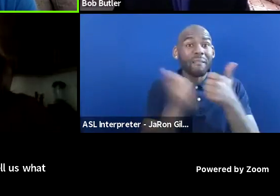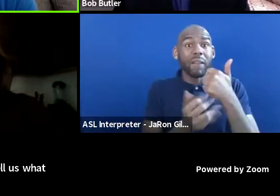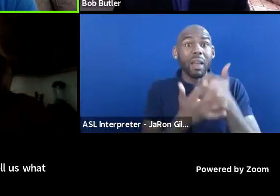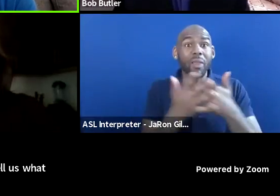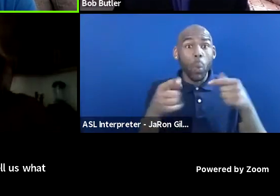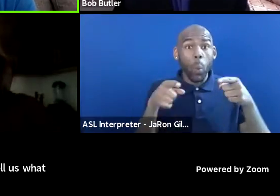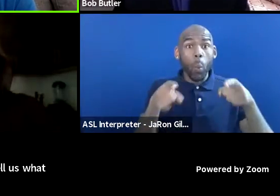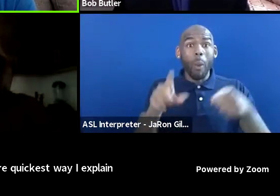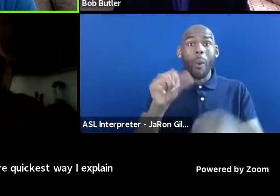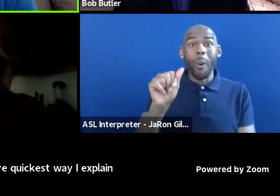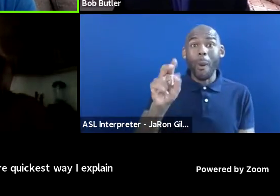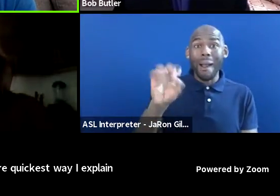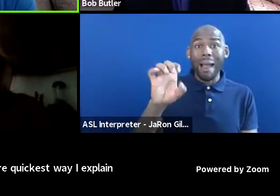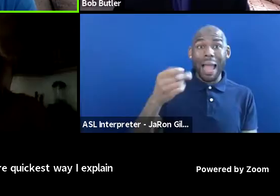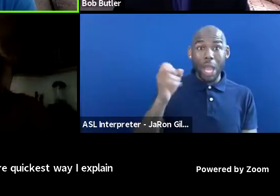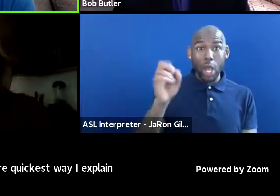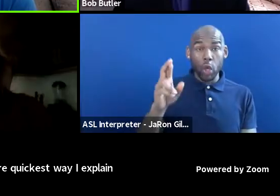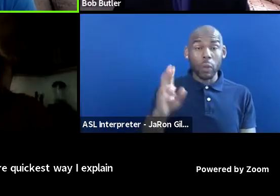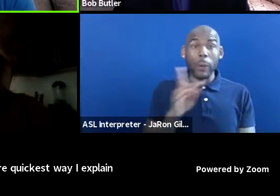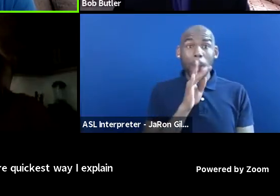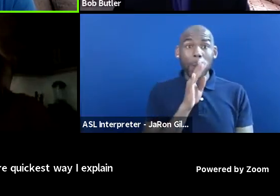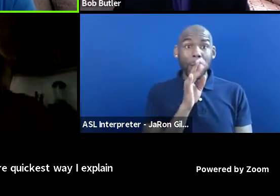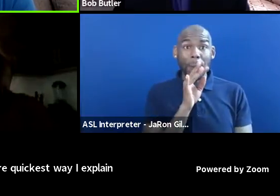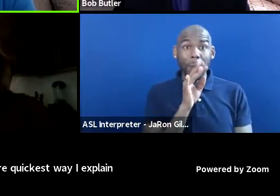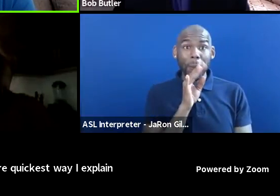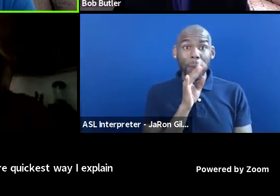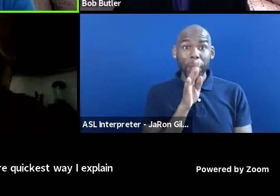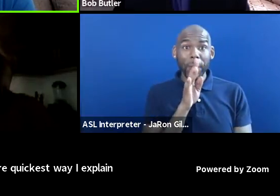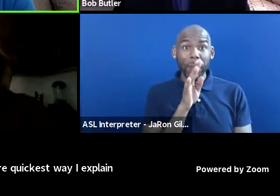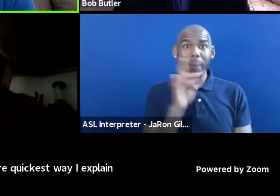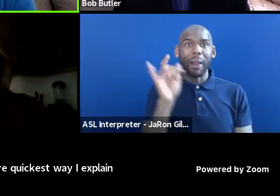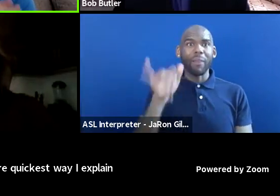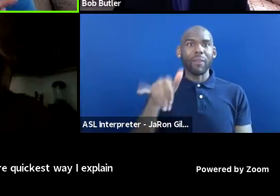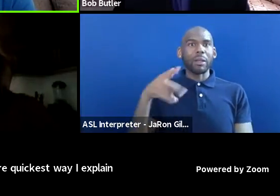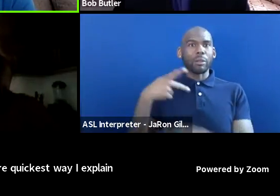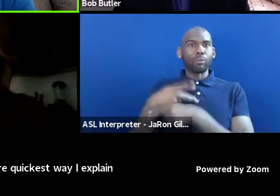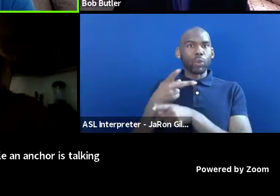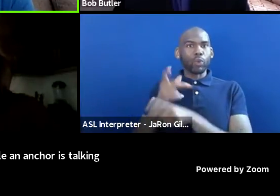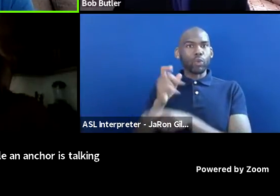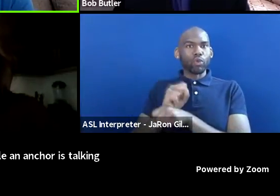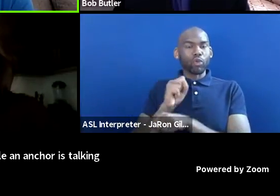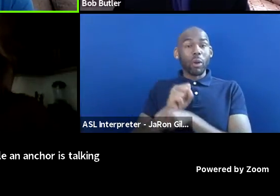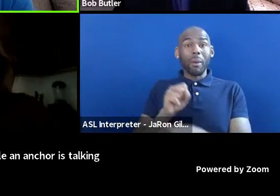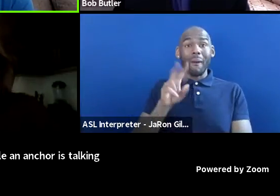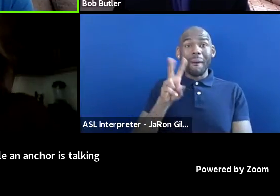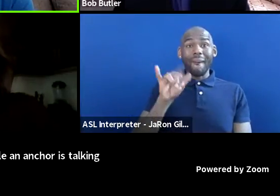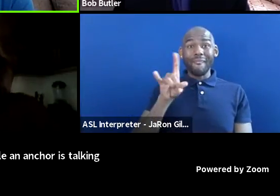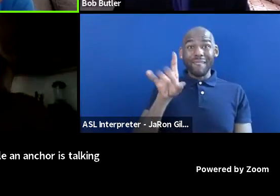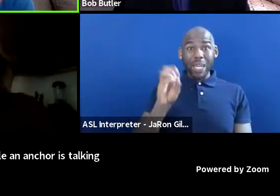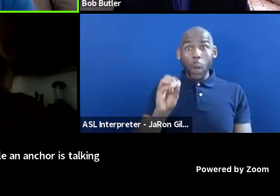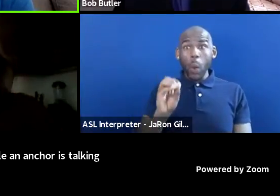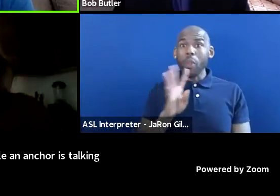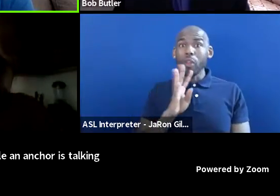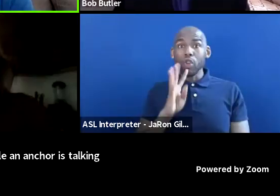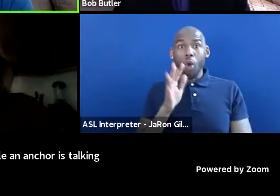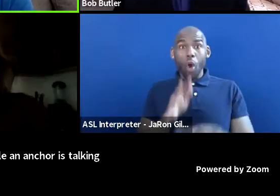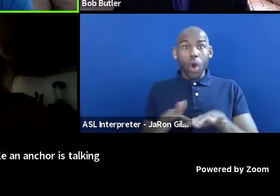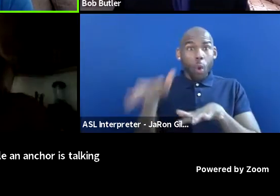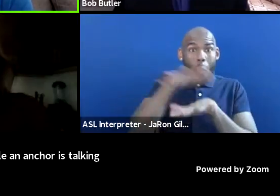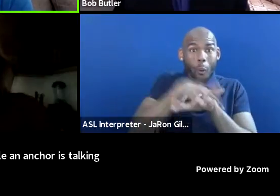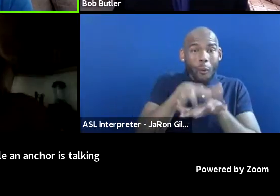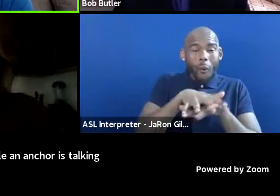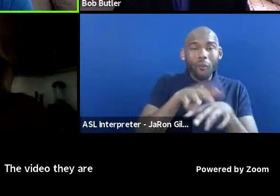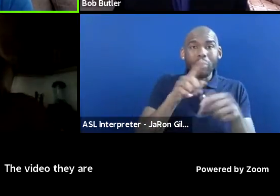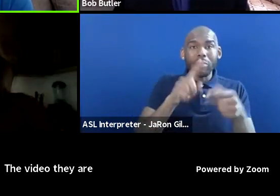an anchor is talking, that's pretty much the producer's job. The video that they're talking over, the graphics that are appearing